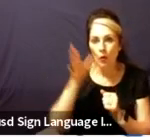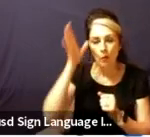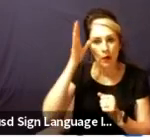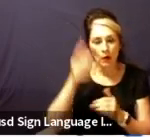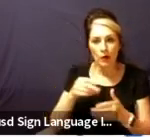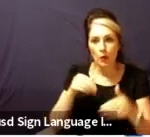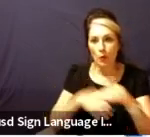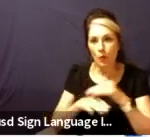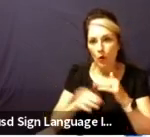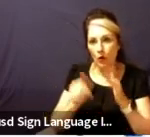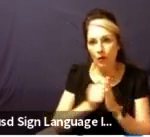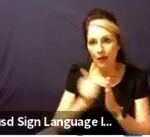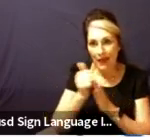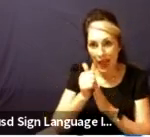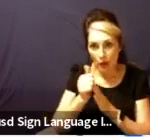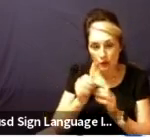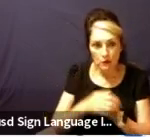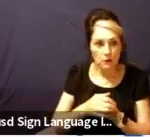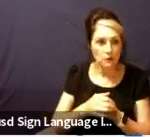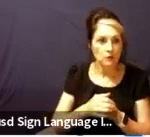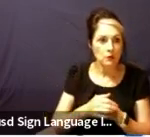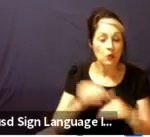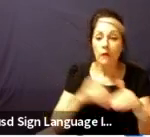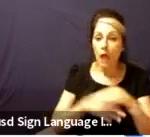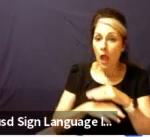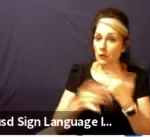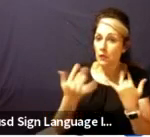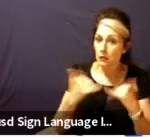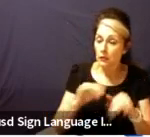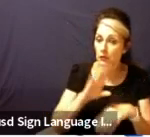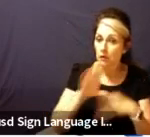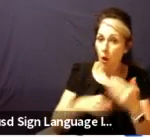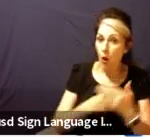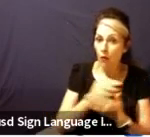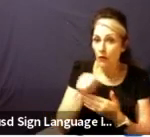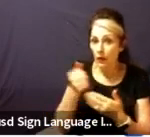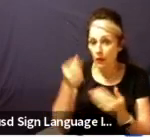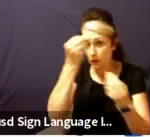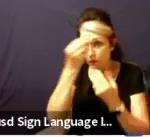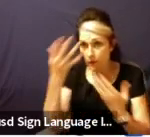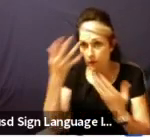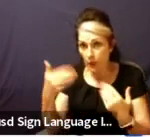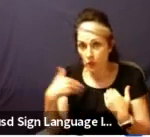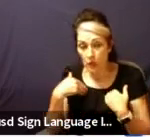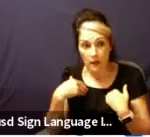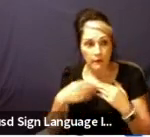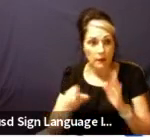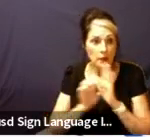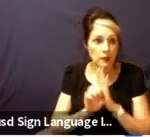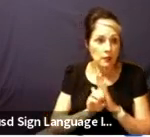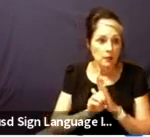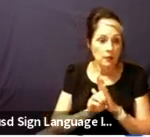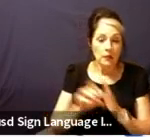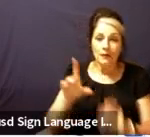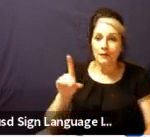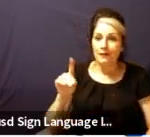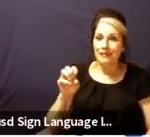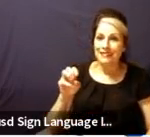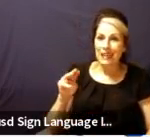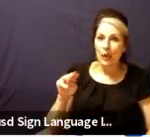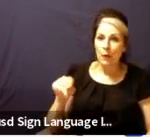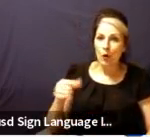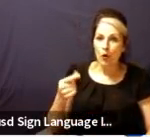account. You have access to still all of the other information, such as the demographic information, the